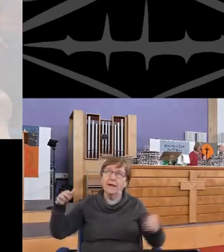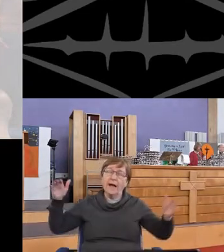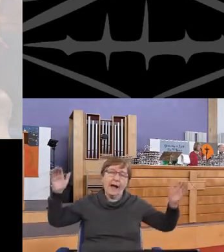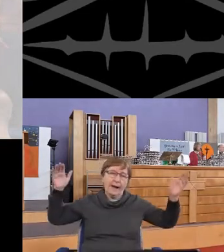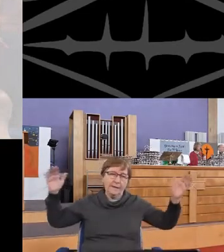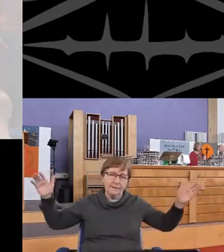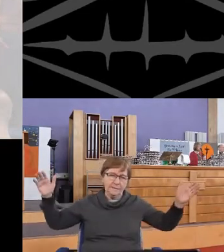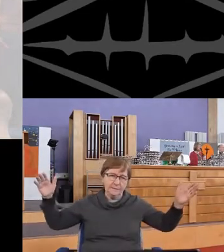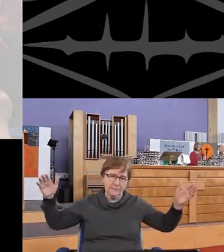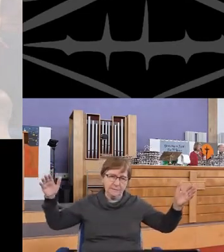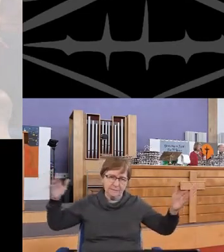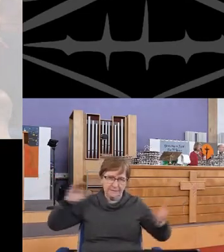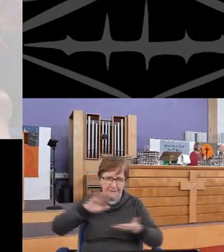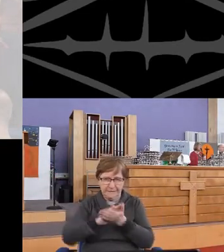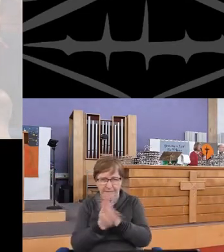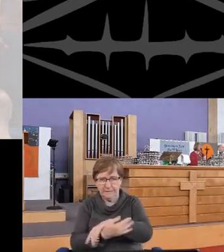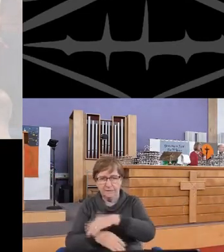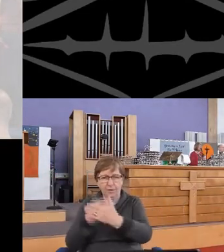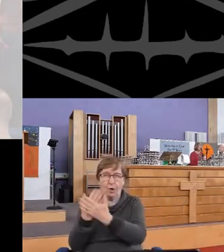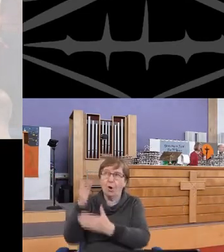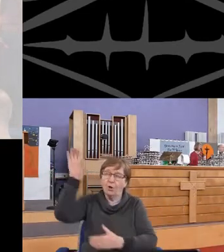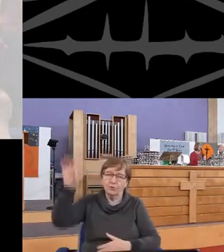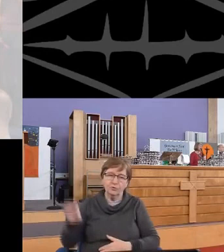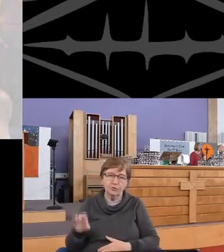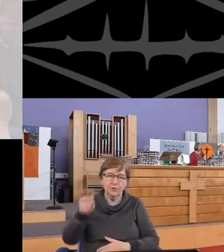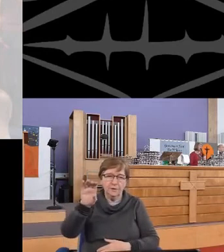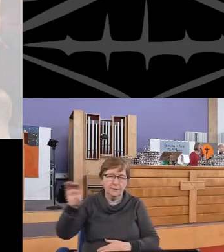He hangs disfigured on a tree.